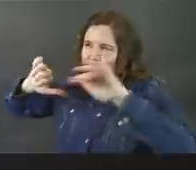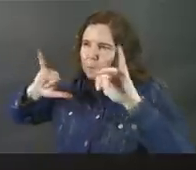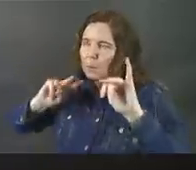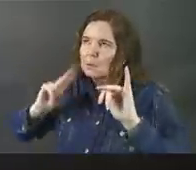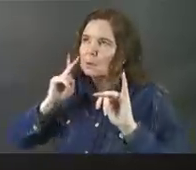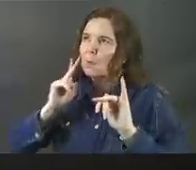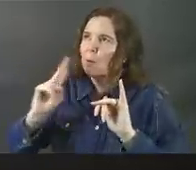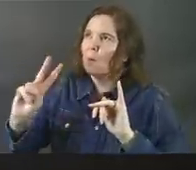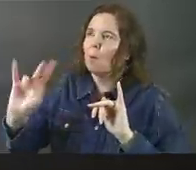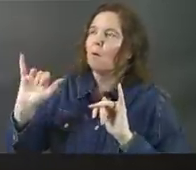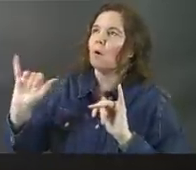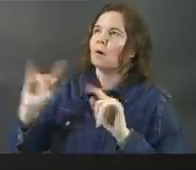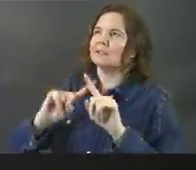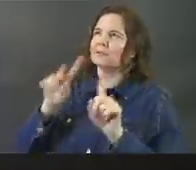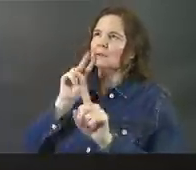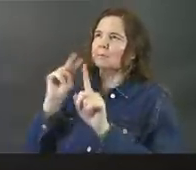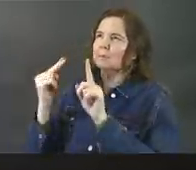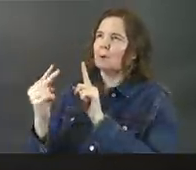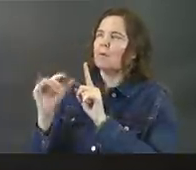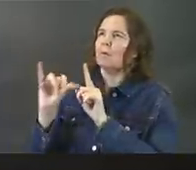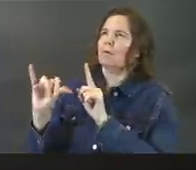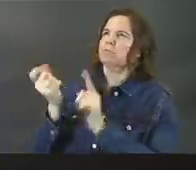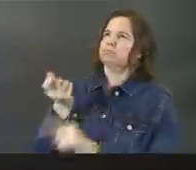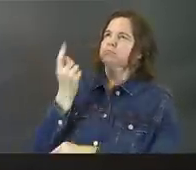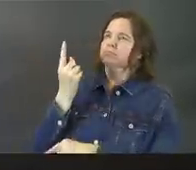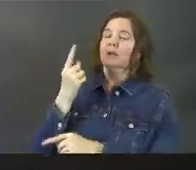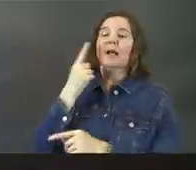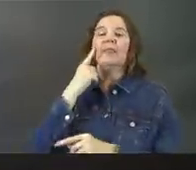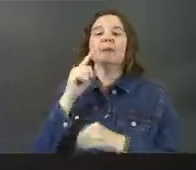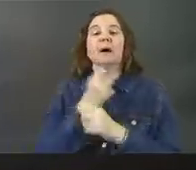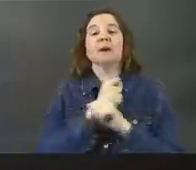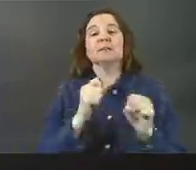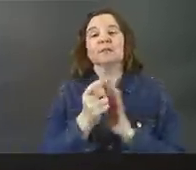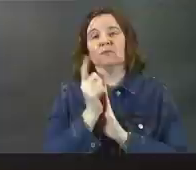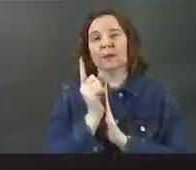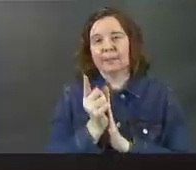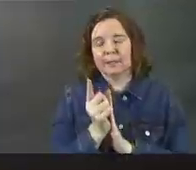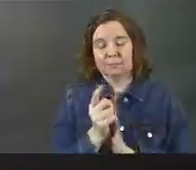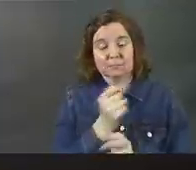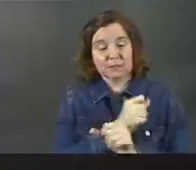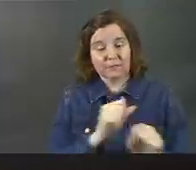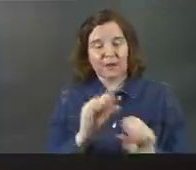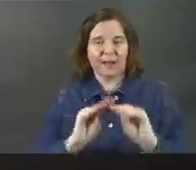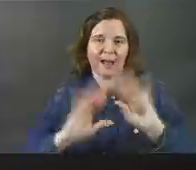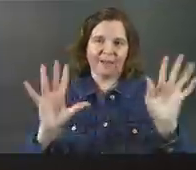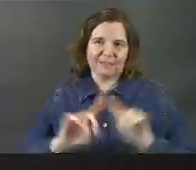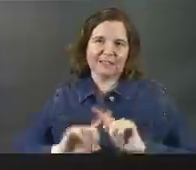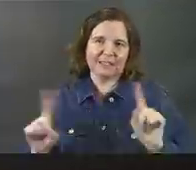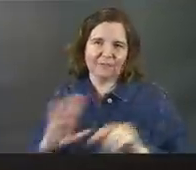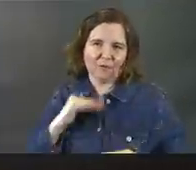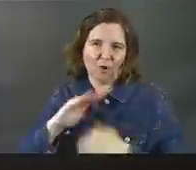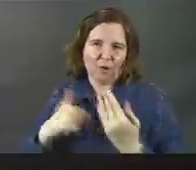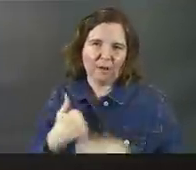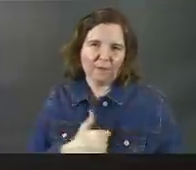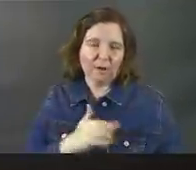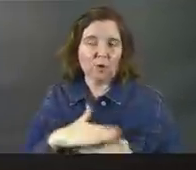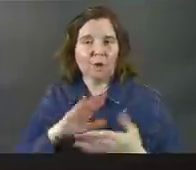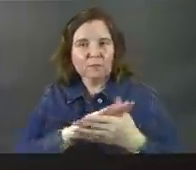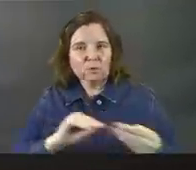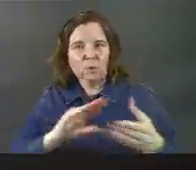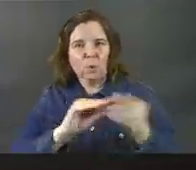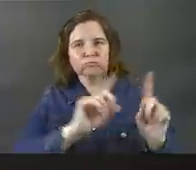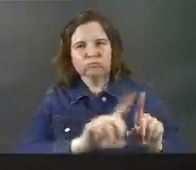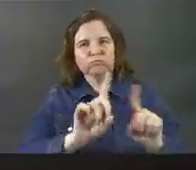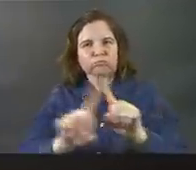that I see and show me something from his perspective. Think about salvation for a second. Salvation, obviously, it's different for all of us. All of our stories